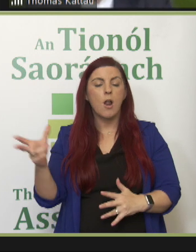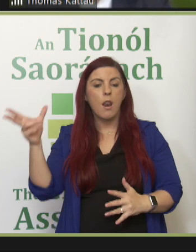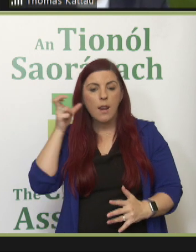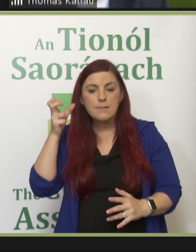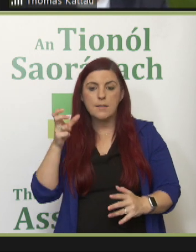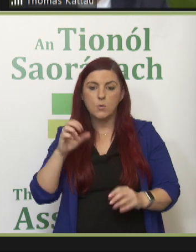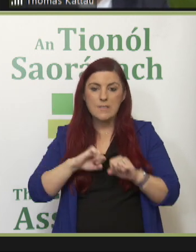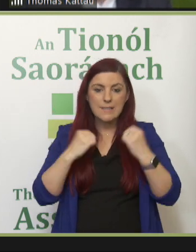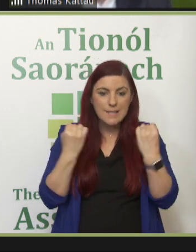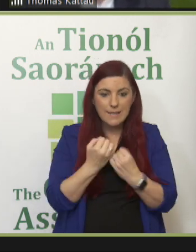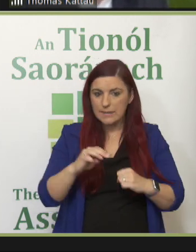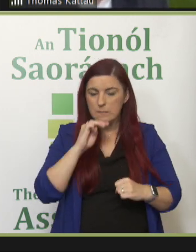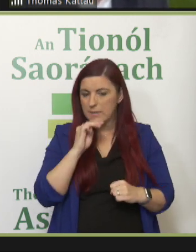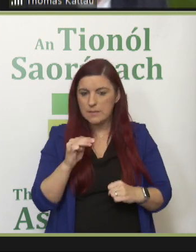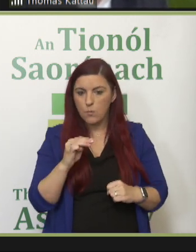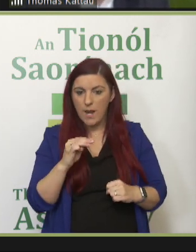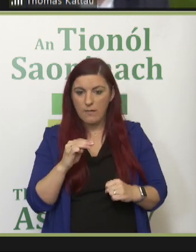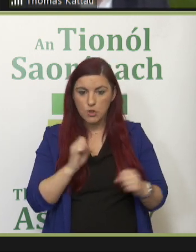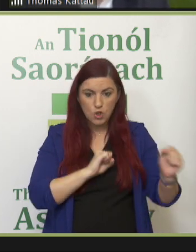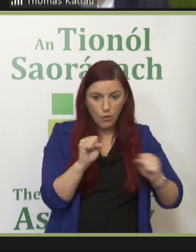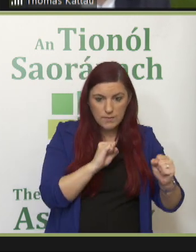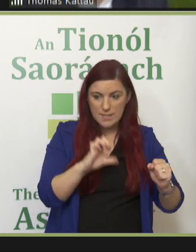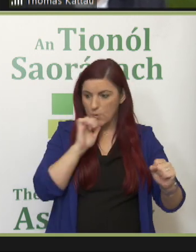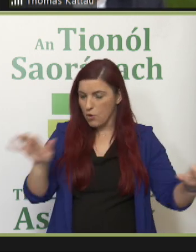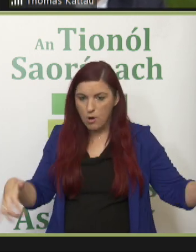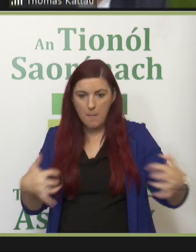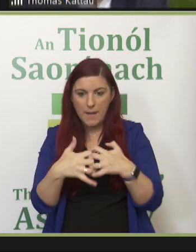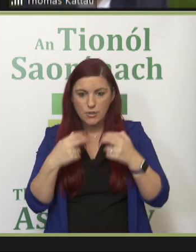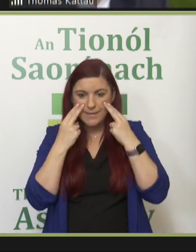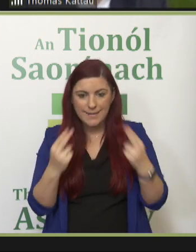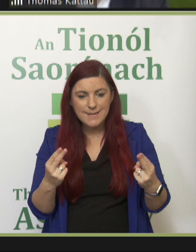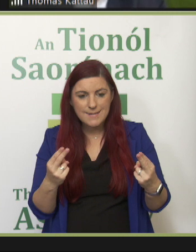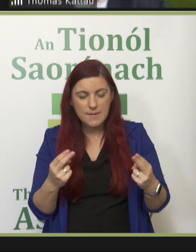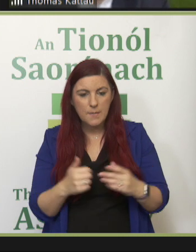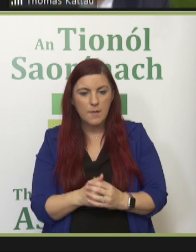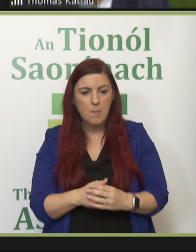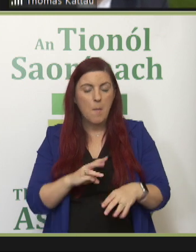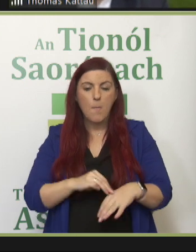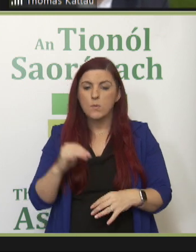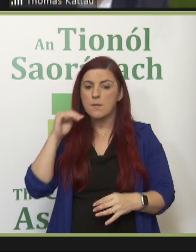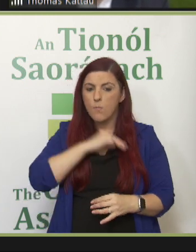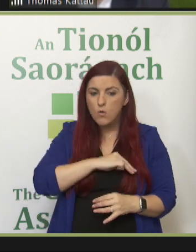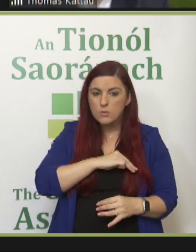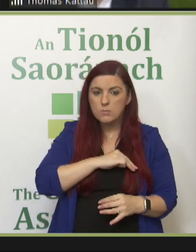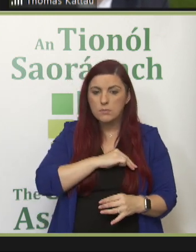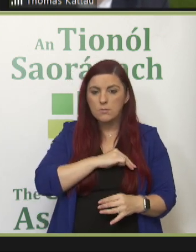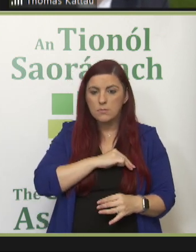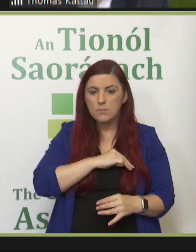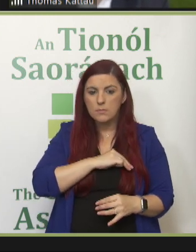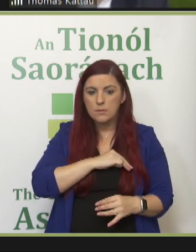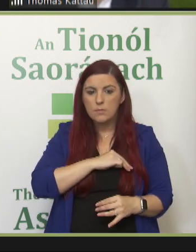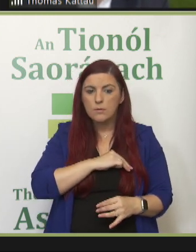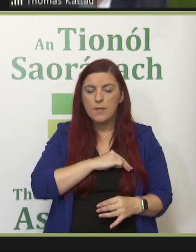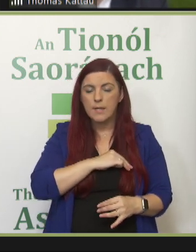responses that don't really meet the needs of the population and the target groups. And above all, if you don't observe